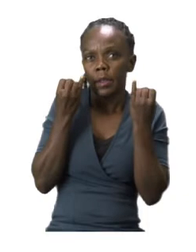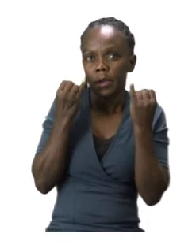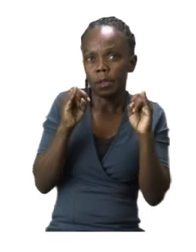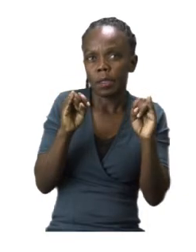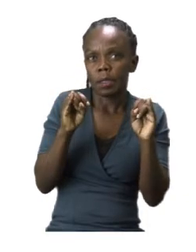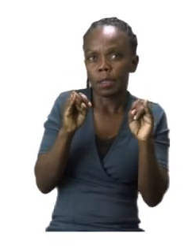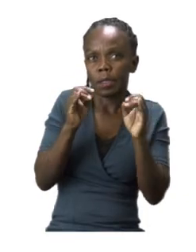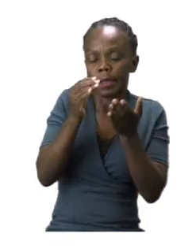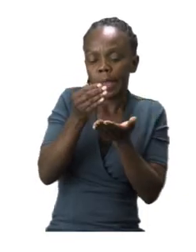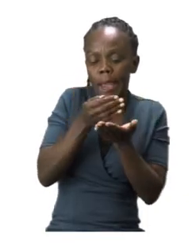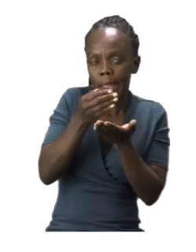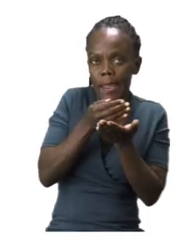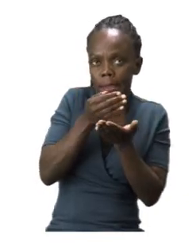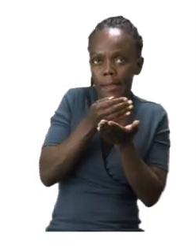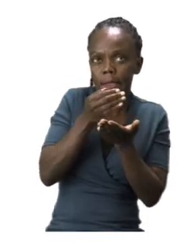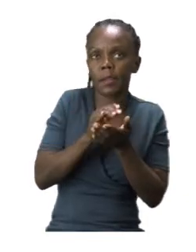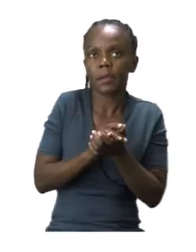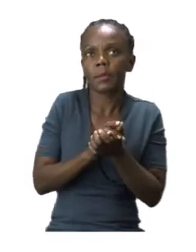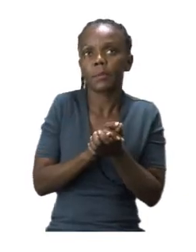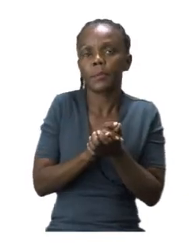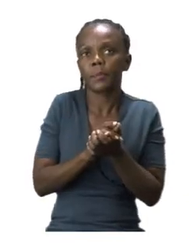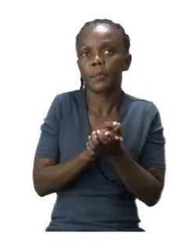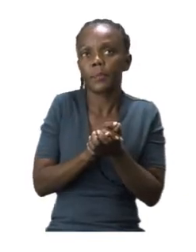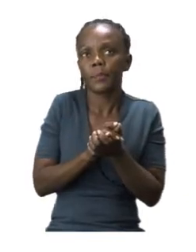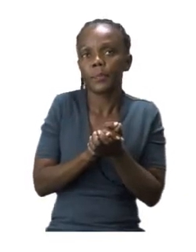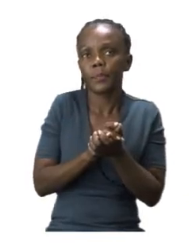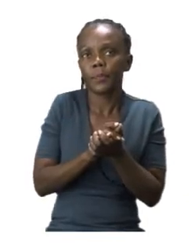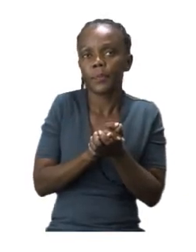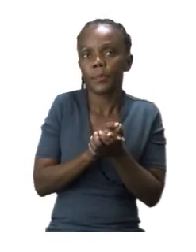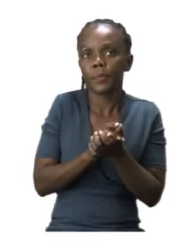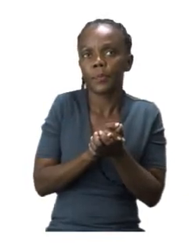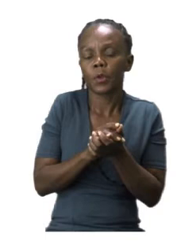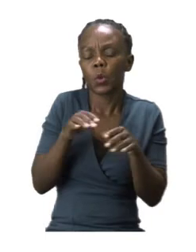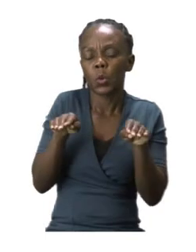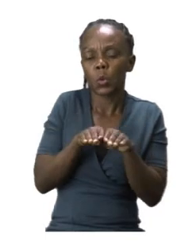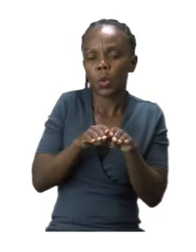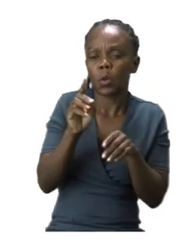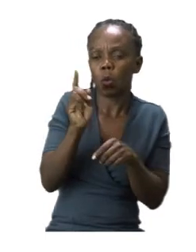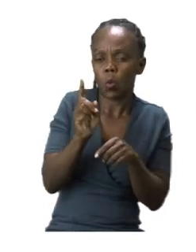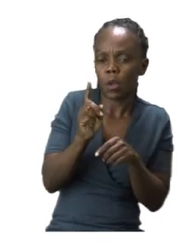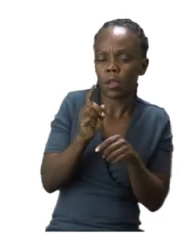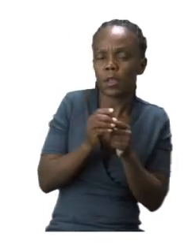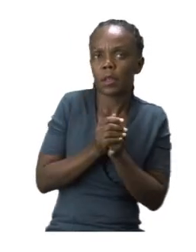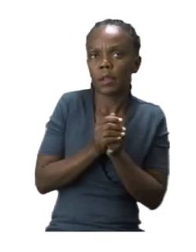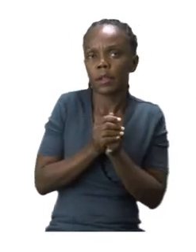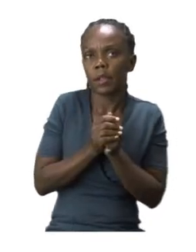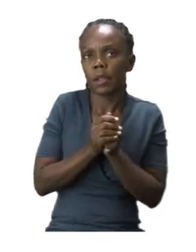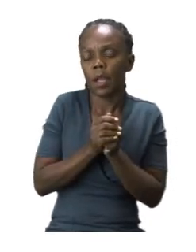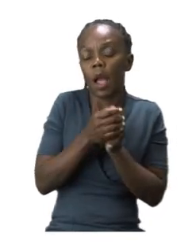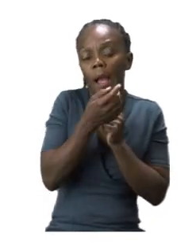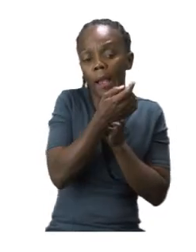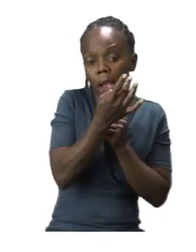data handling. Now, what we're going to do is basically count how many buildings we have